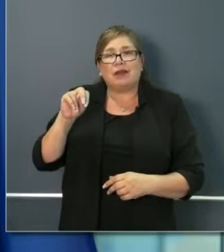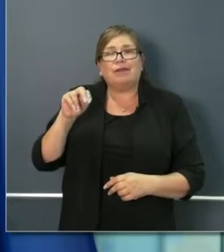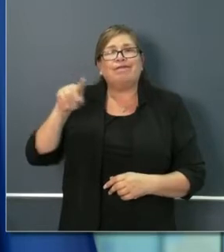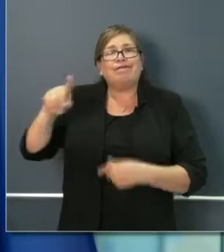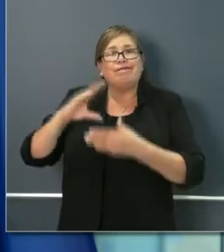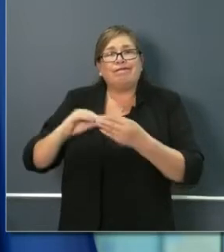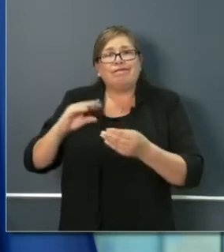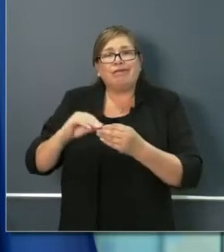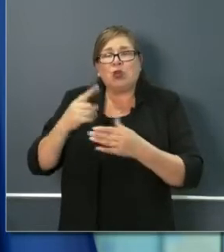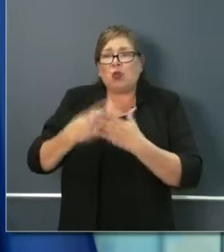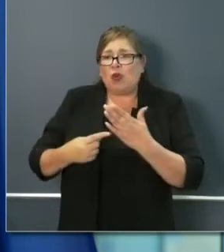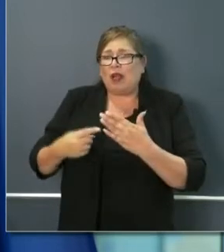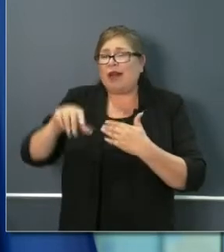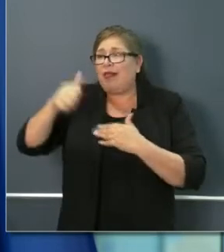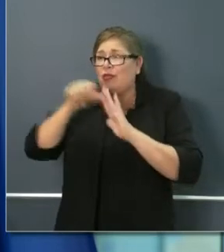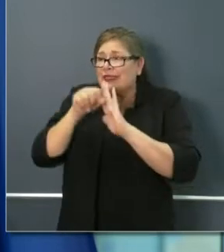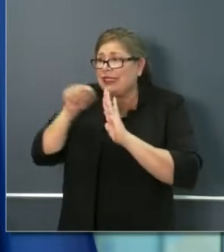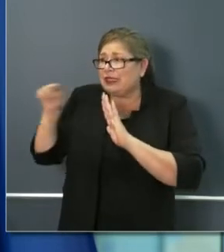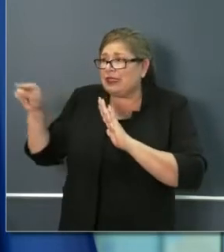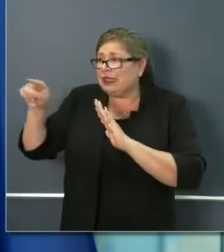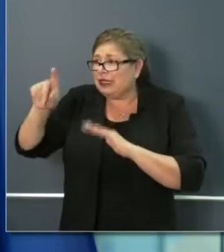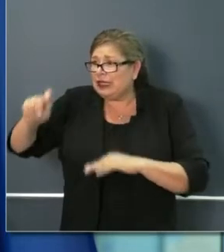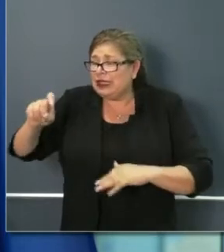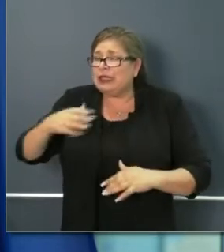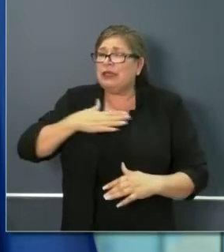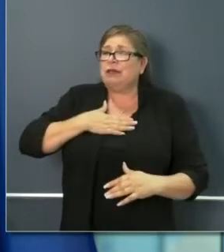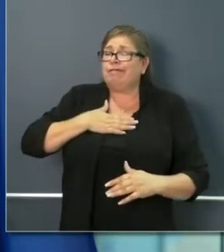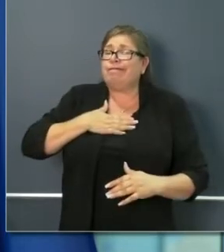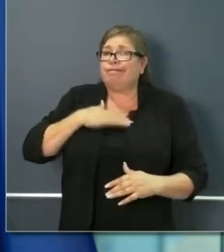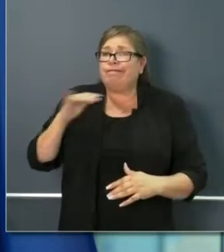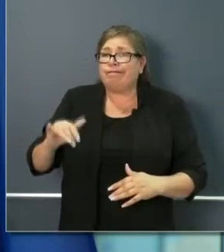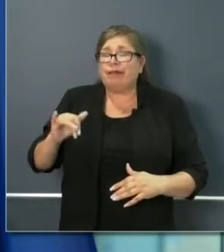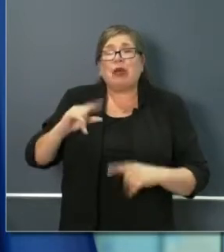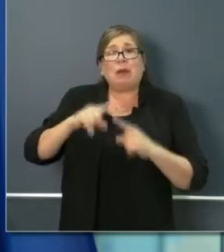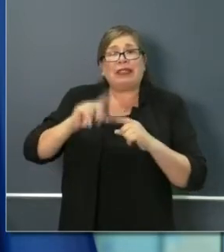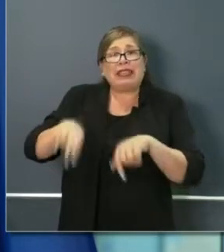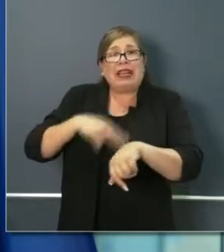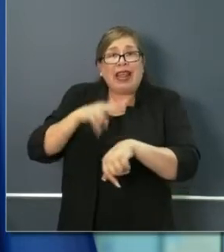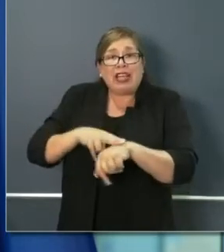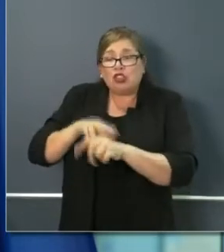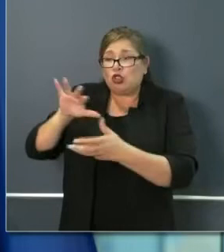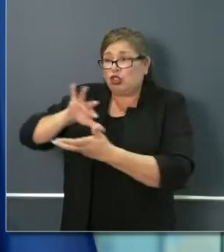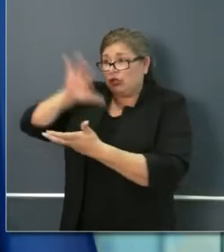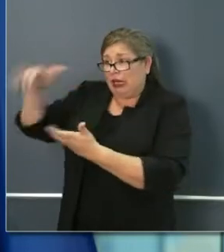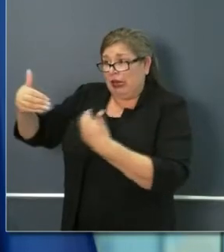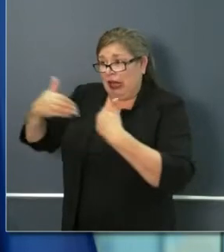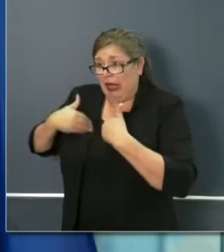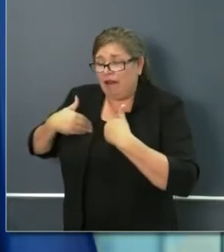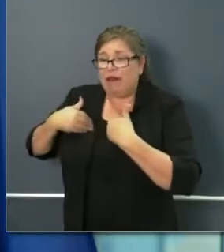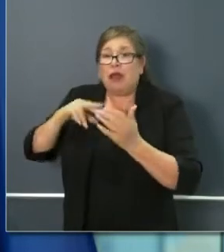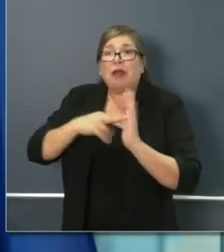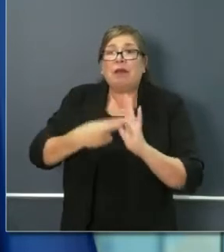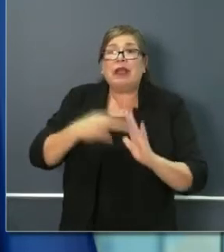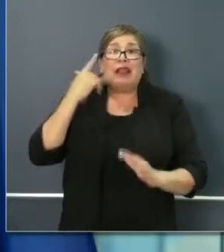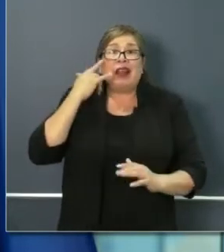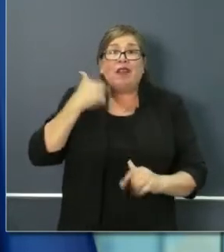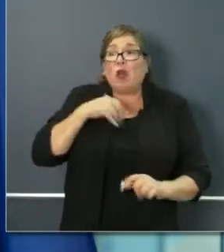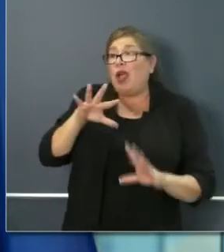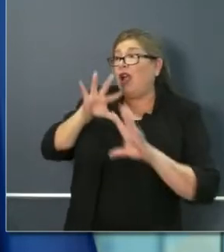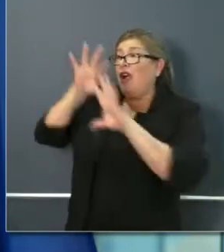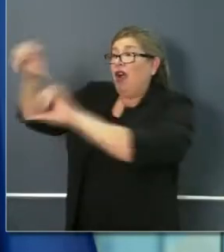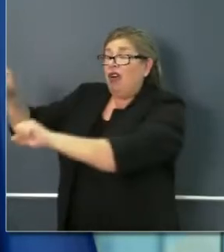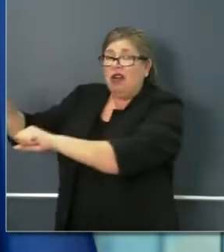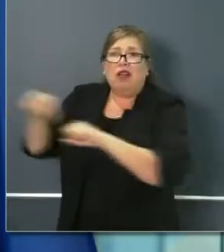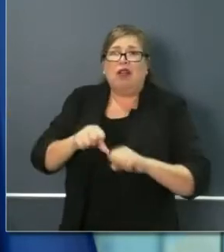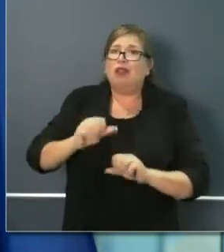what's coming from the national stockpile, and making sure that none of us are being greedy at this moment and that we have the capacity to move